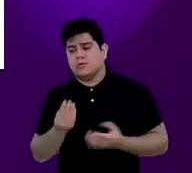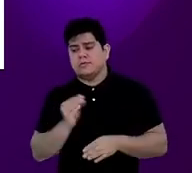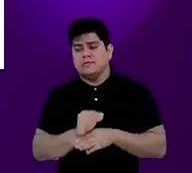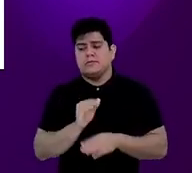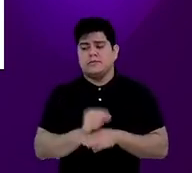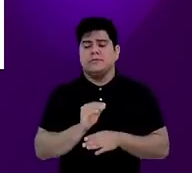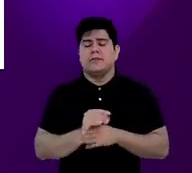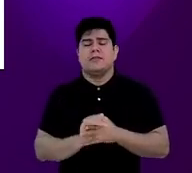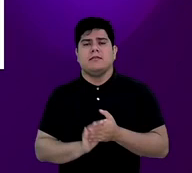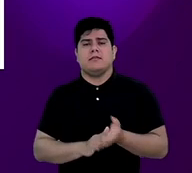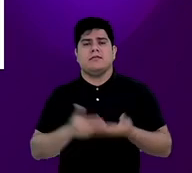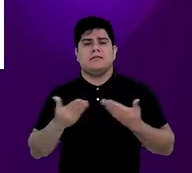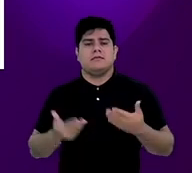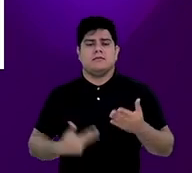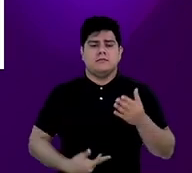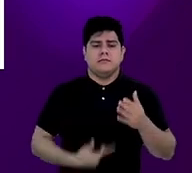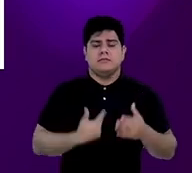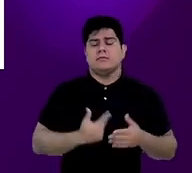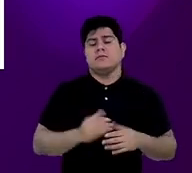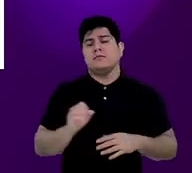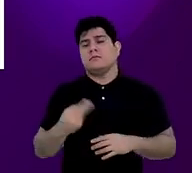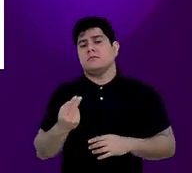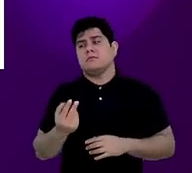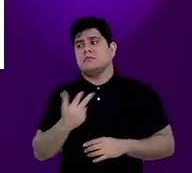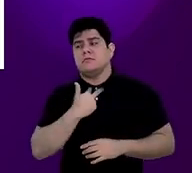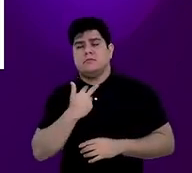the means to. So